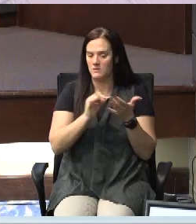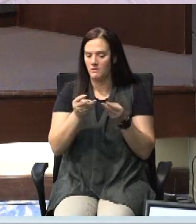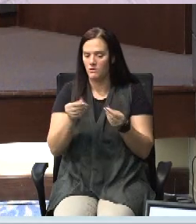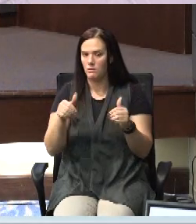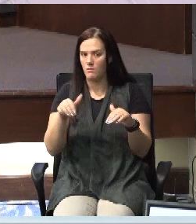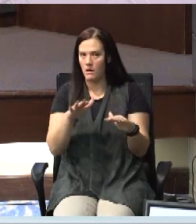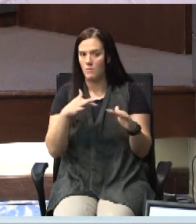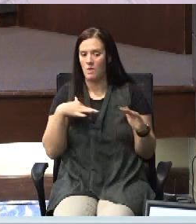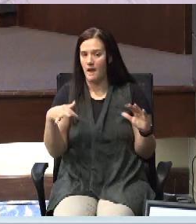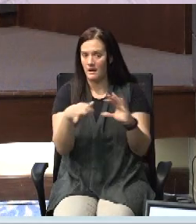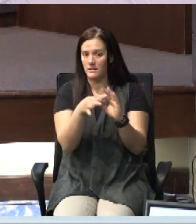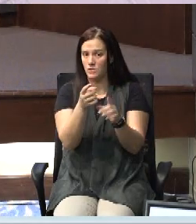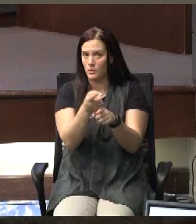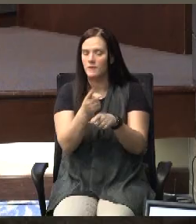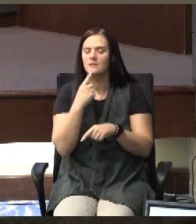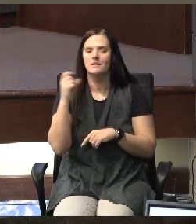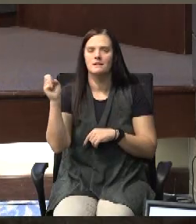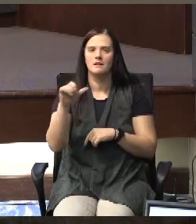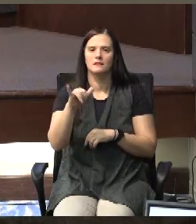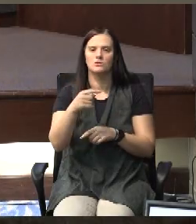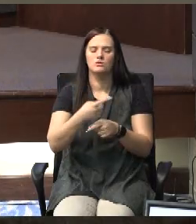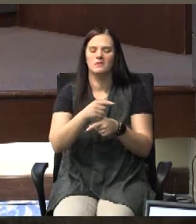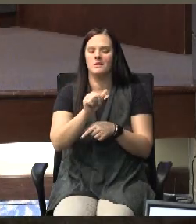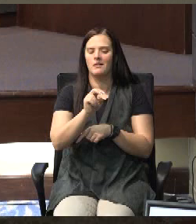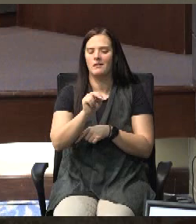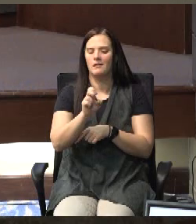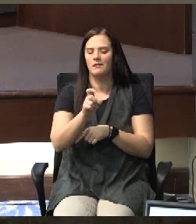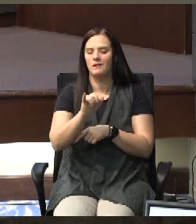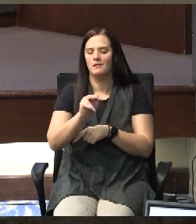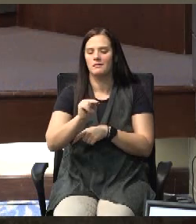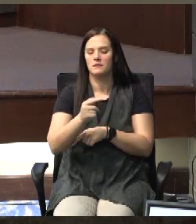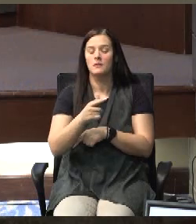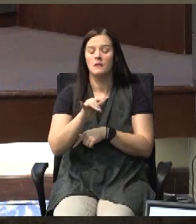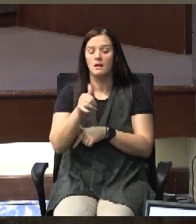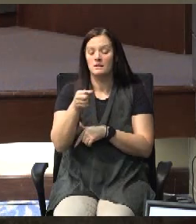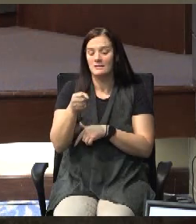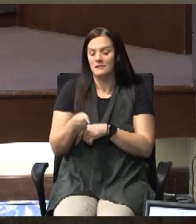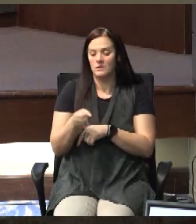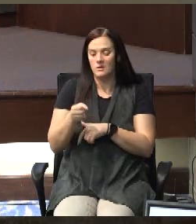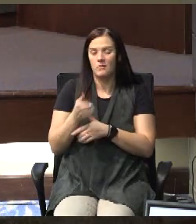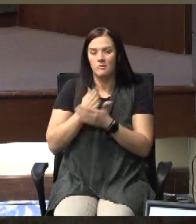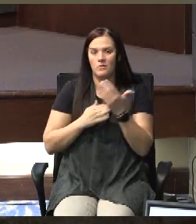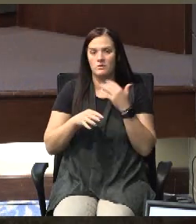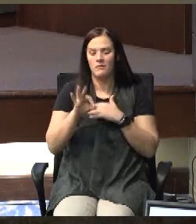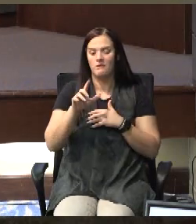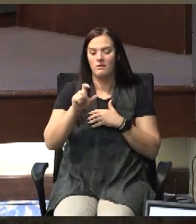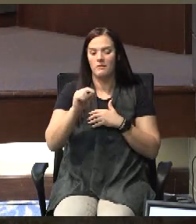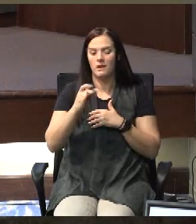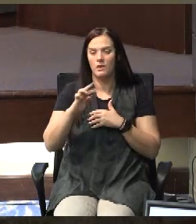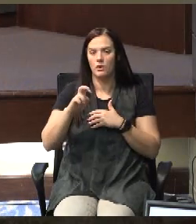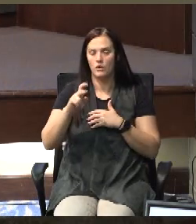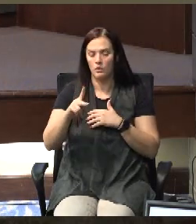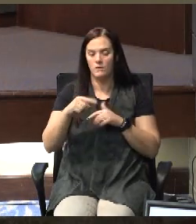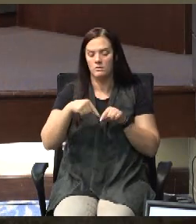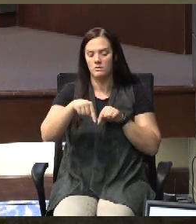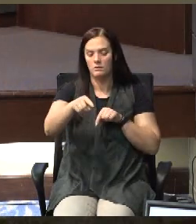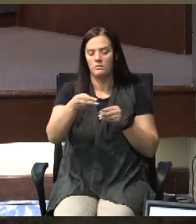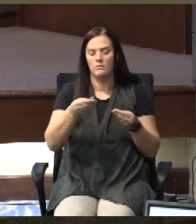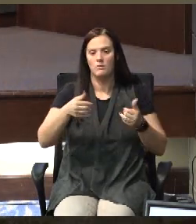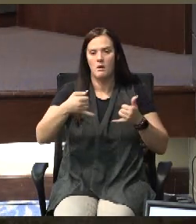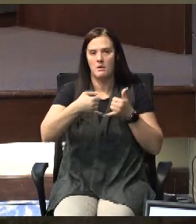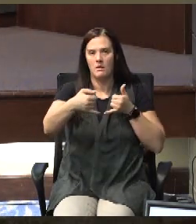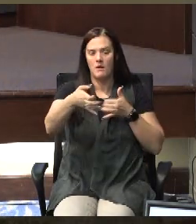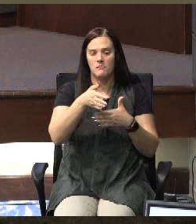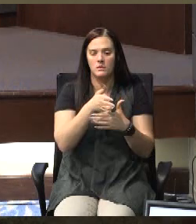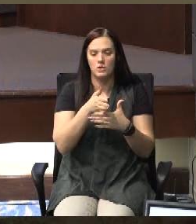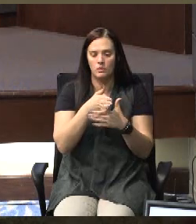we're annexing. Is that correct? That's correct. The southern portion of Flat Creek runs along the property line